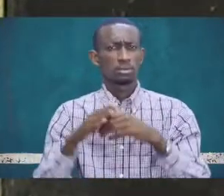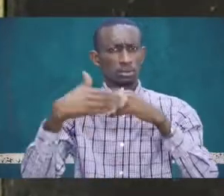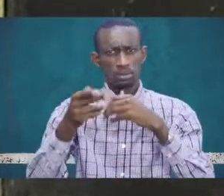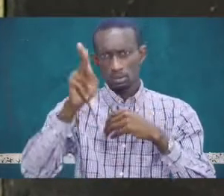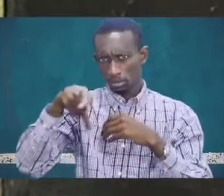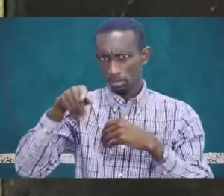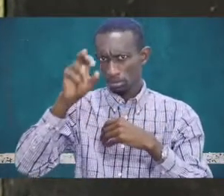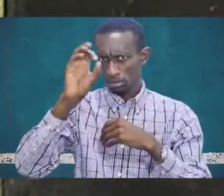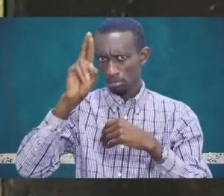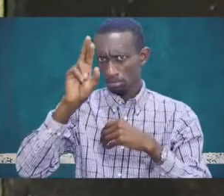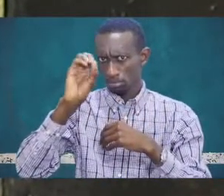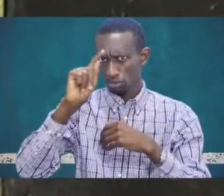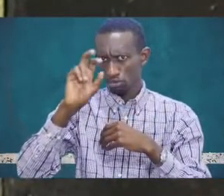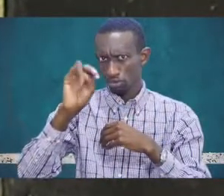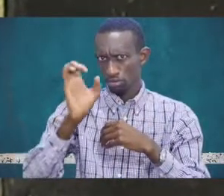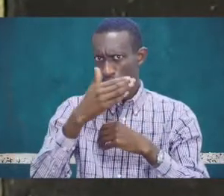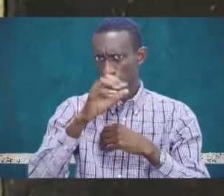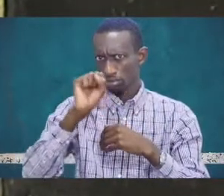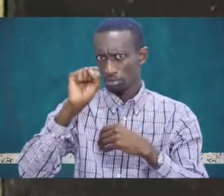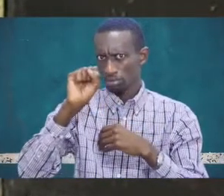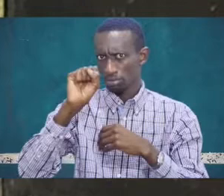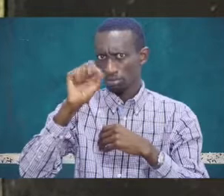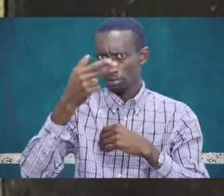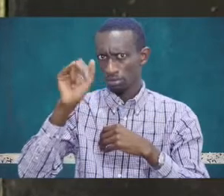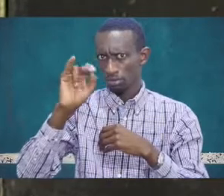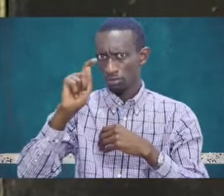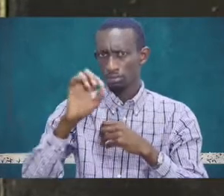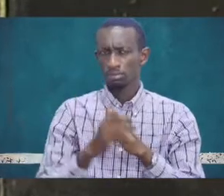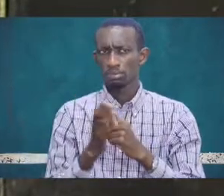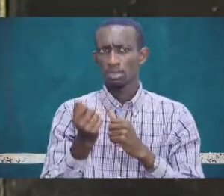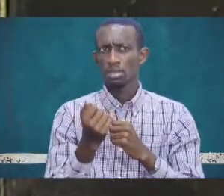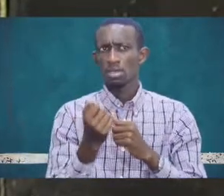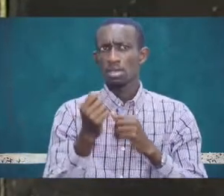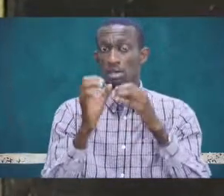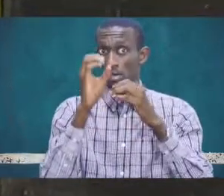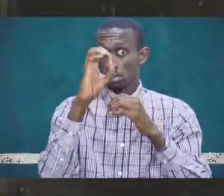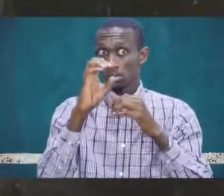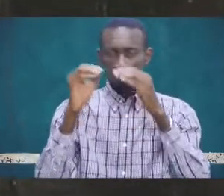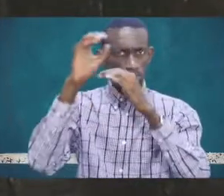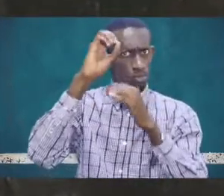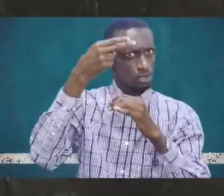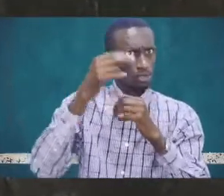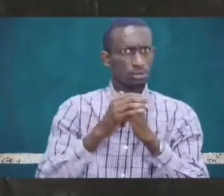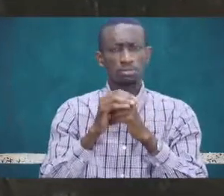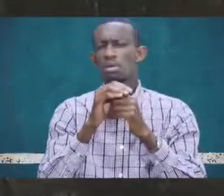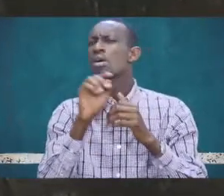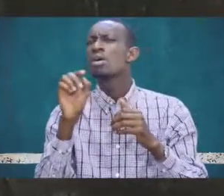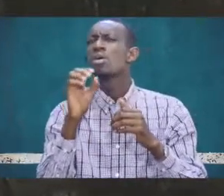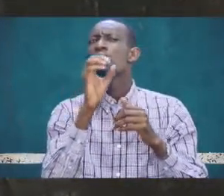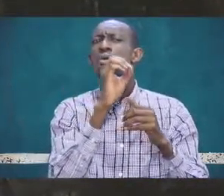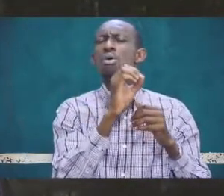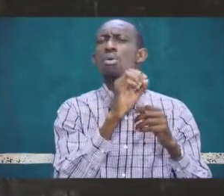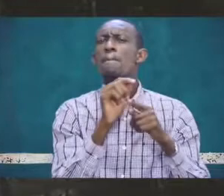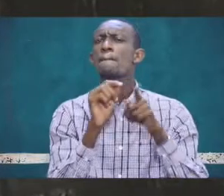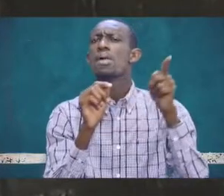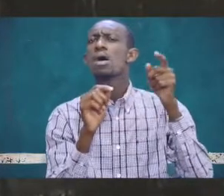proton shift. We'll have CH3. COH, we have O, assuming one hydrogen has